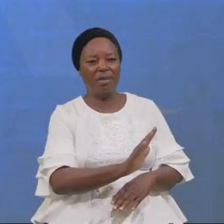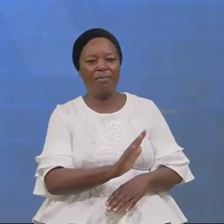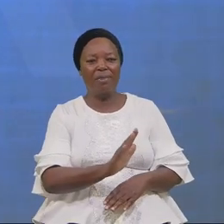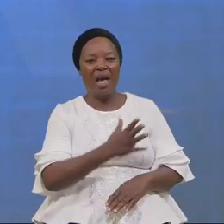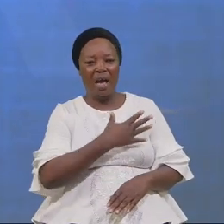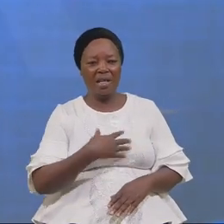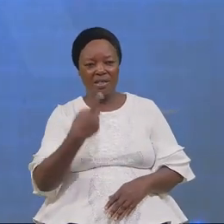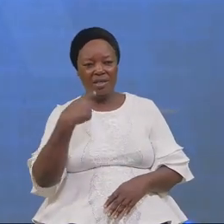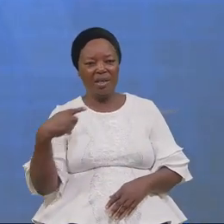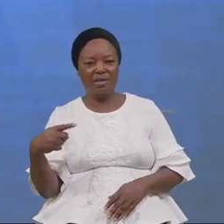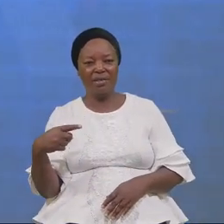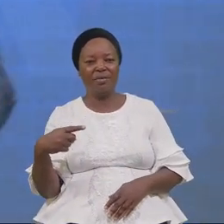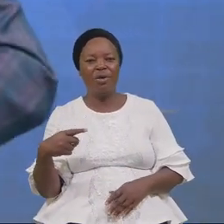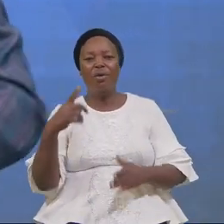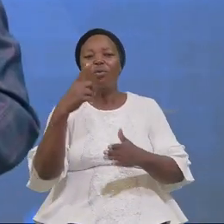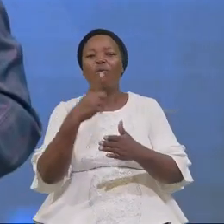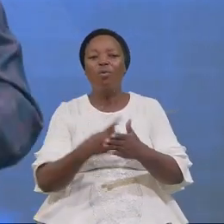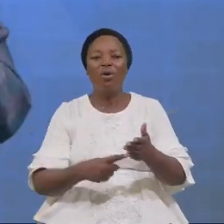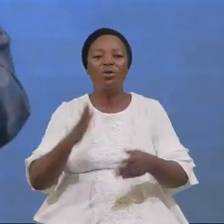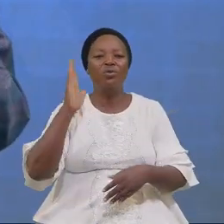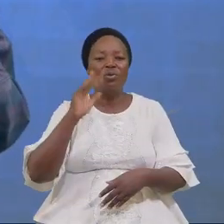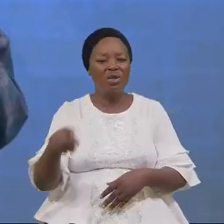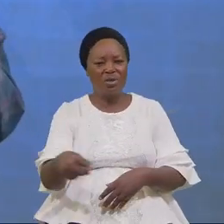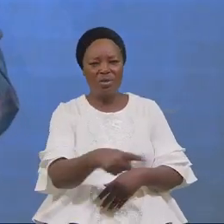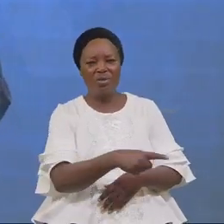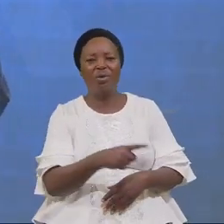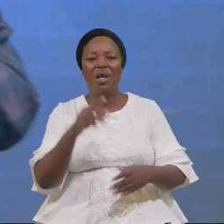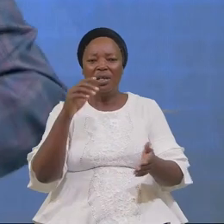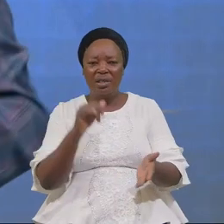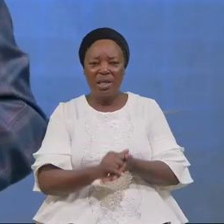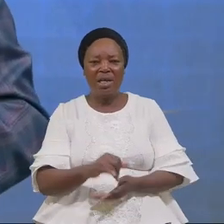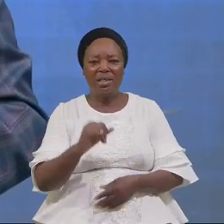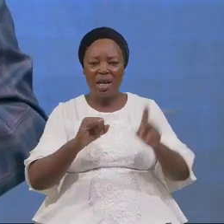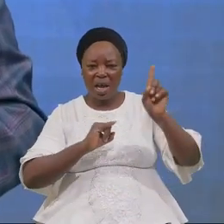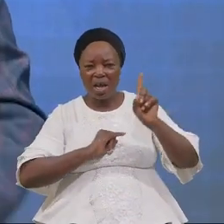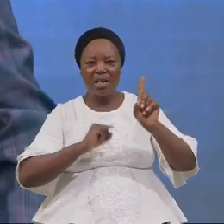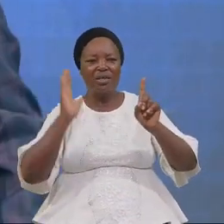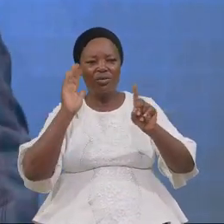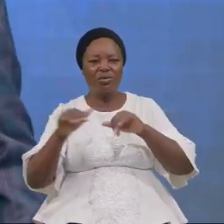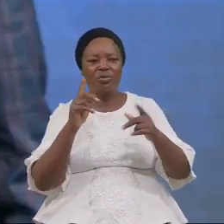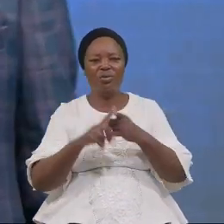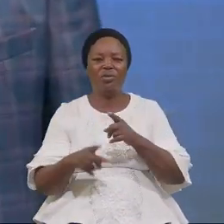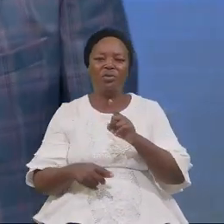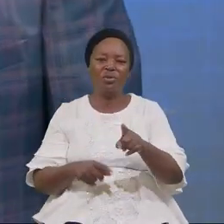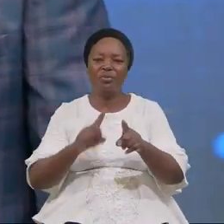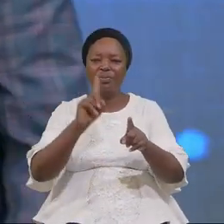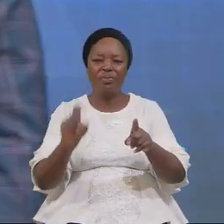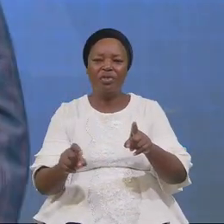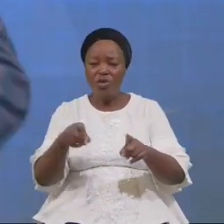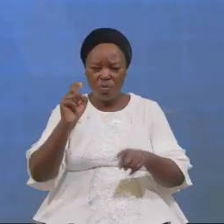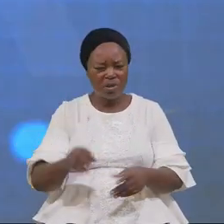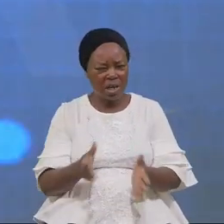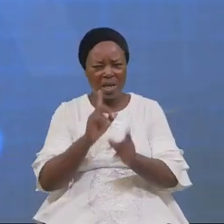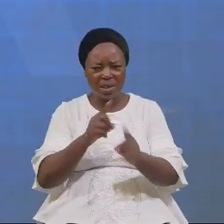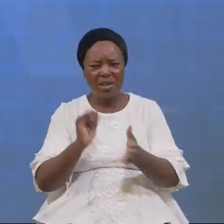and said, what will ye that I shall do unto you? You must answer the question.